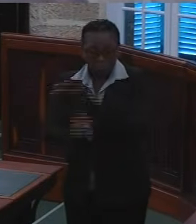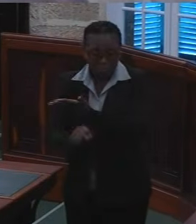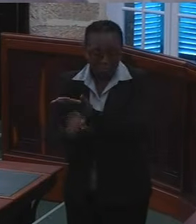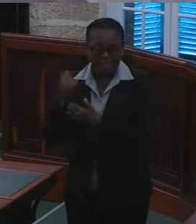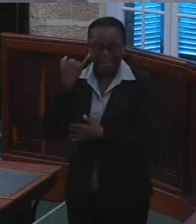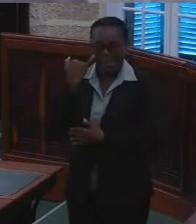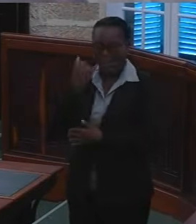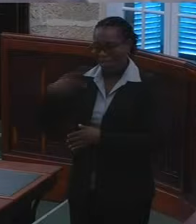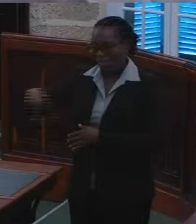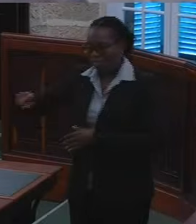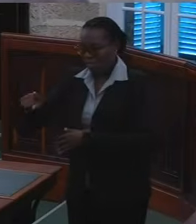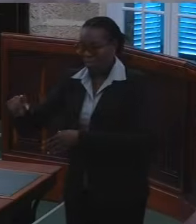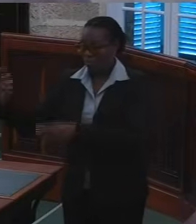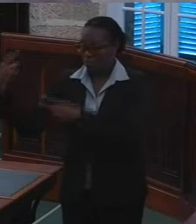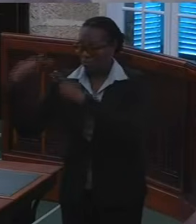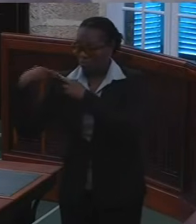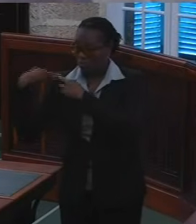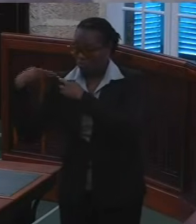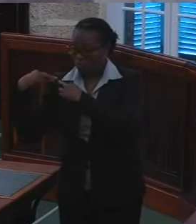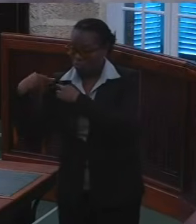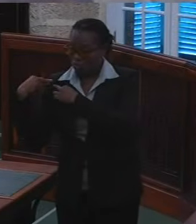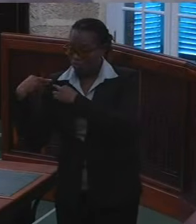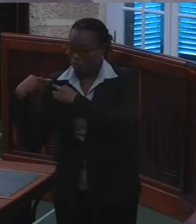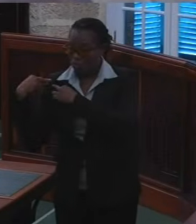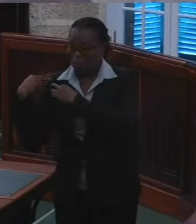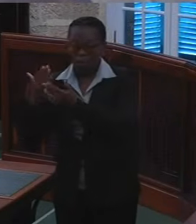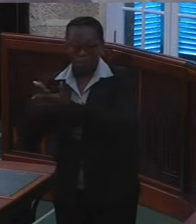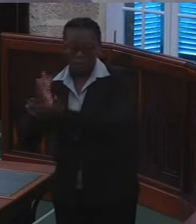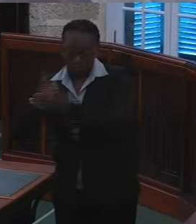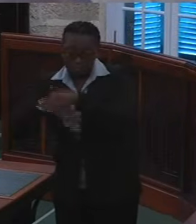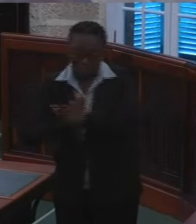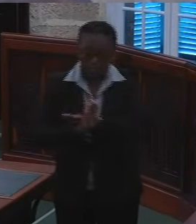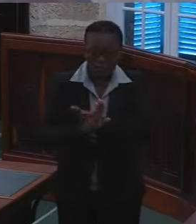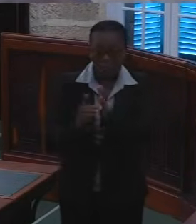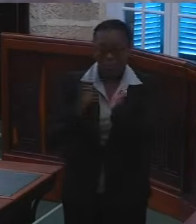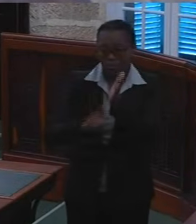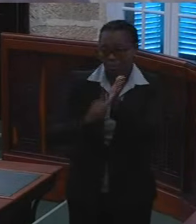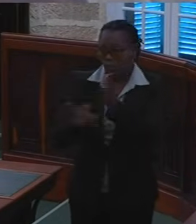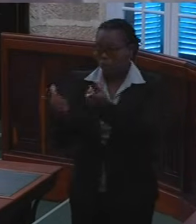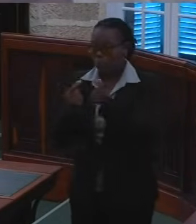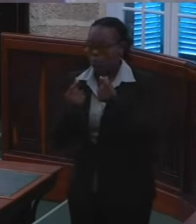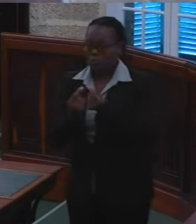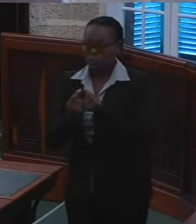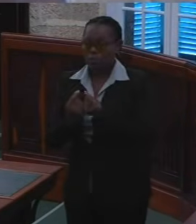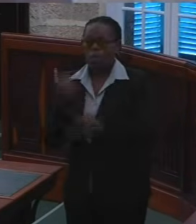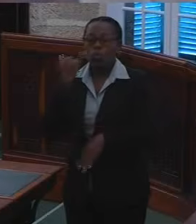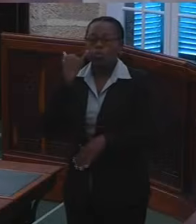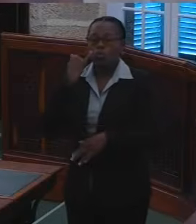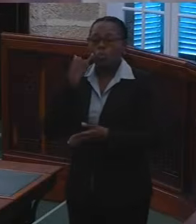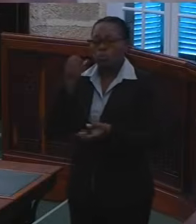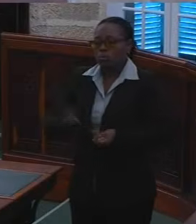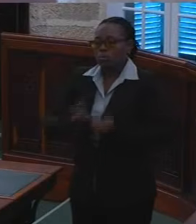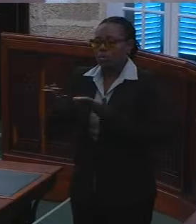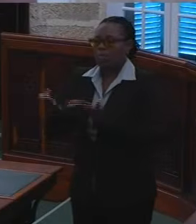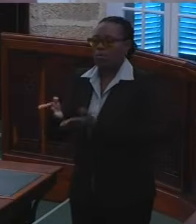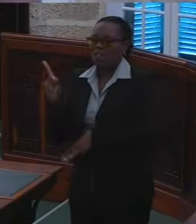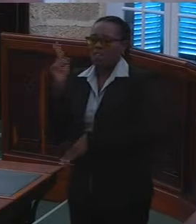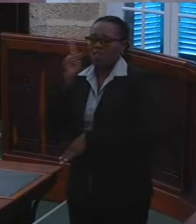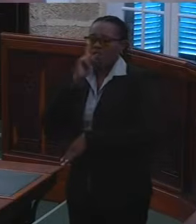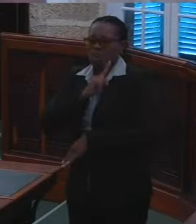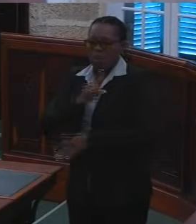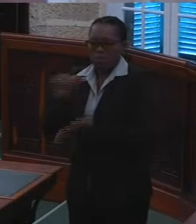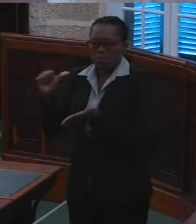obstruct those persons in carrying out their duty. For providing false documents, same thing, statements or